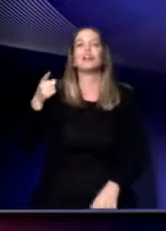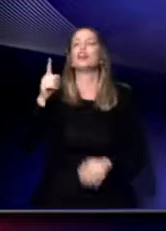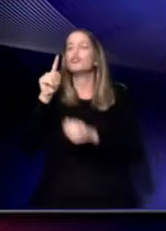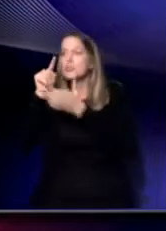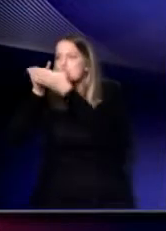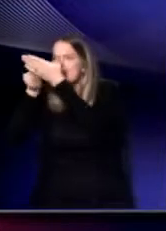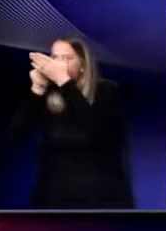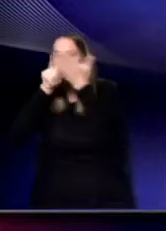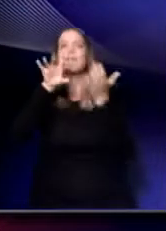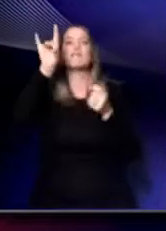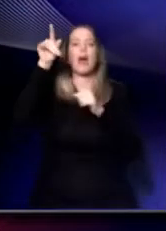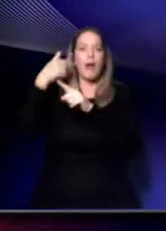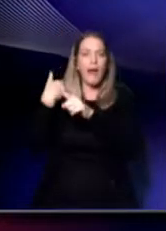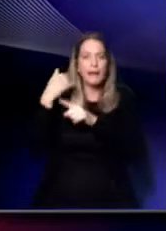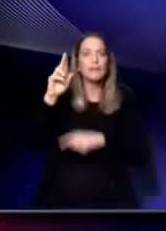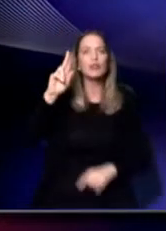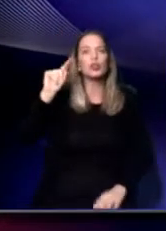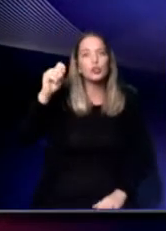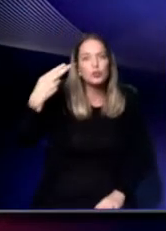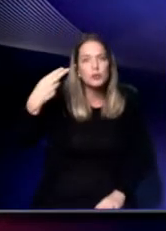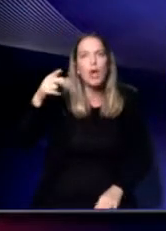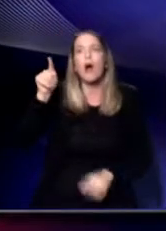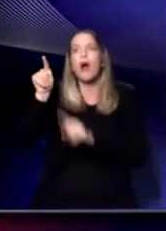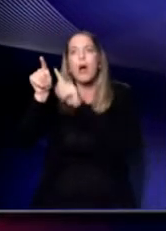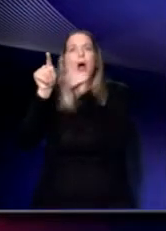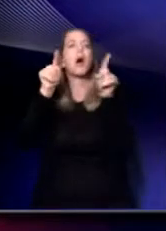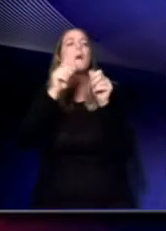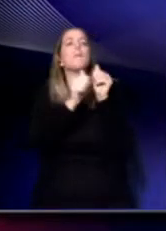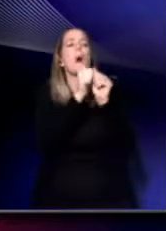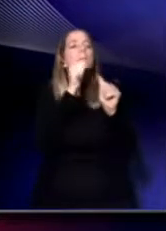employees. What she did come up with was,